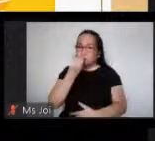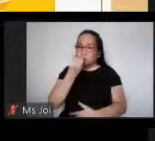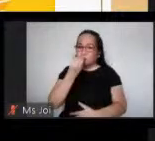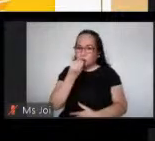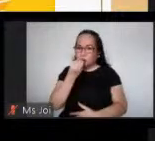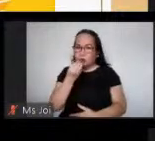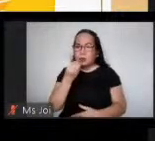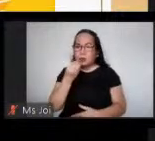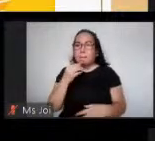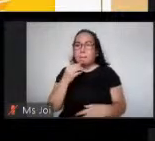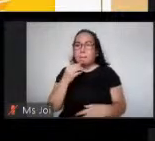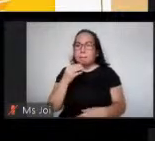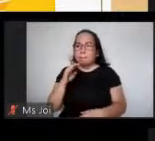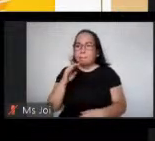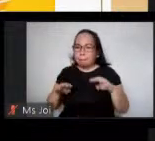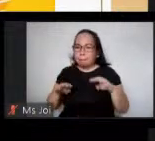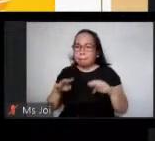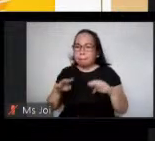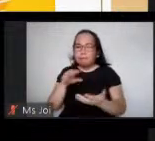yung immune system natin.